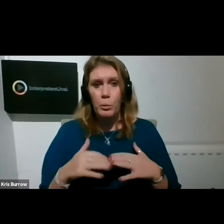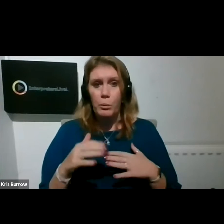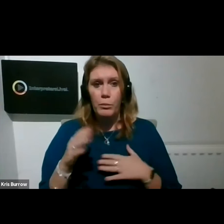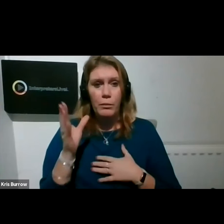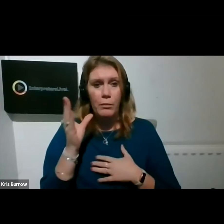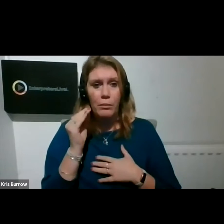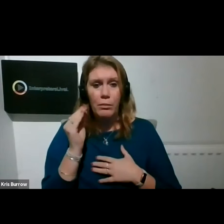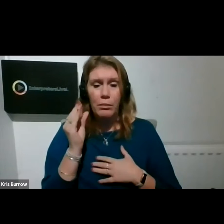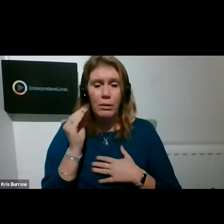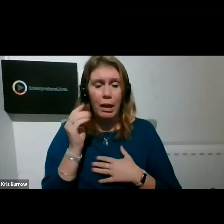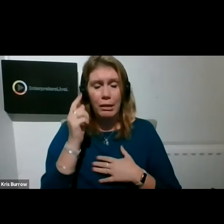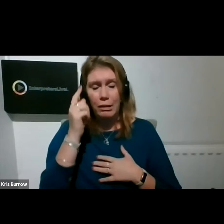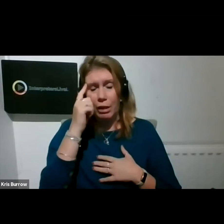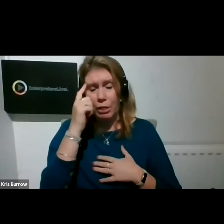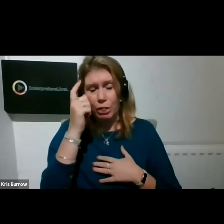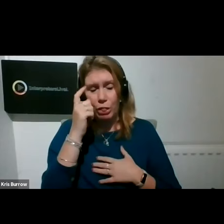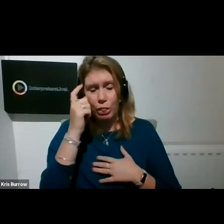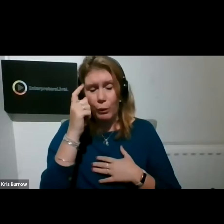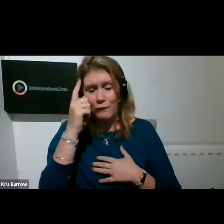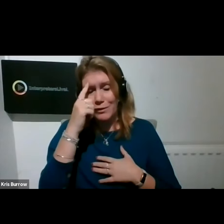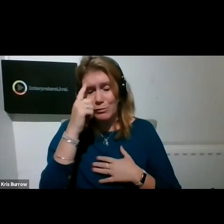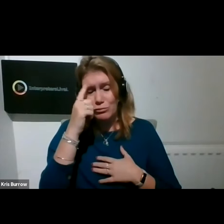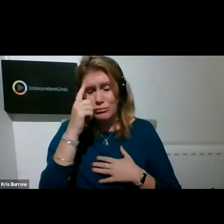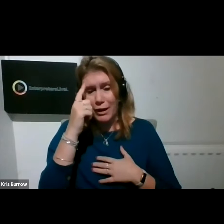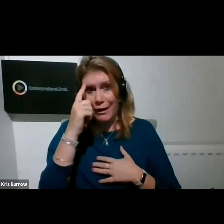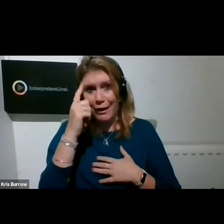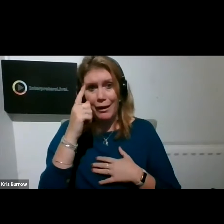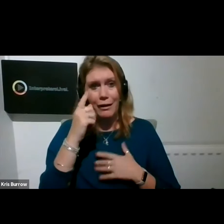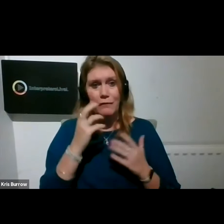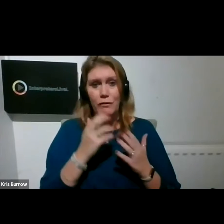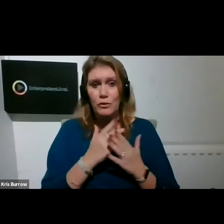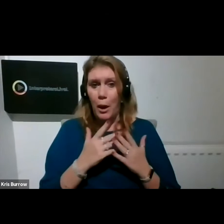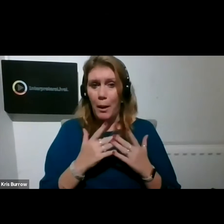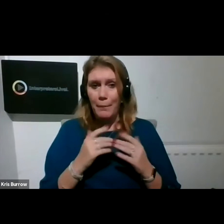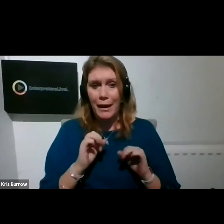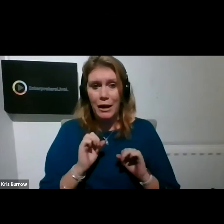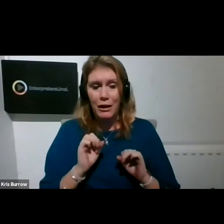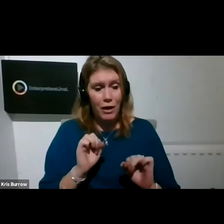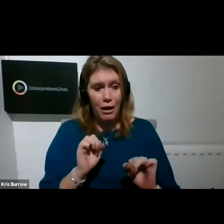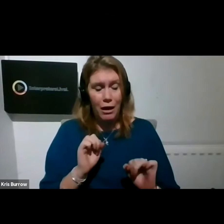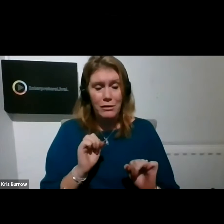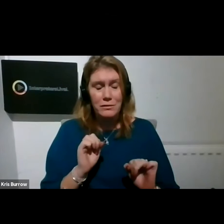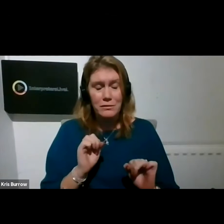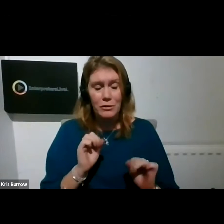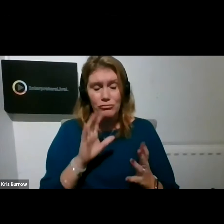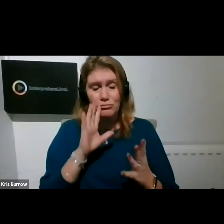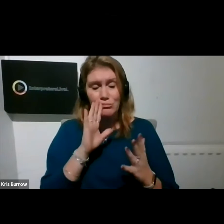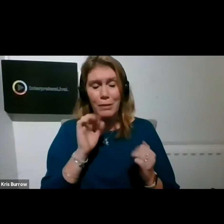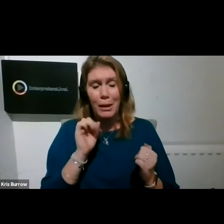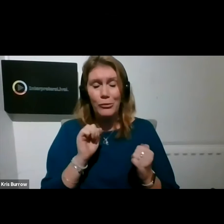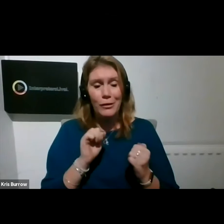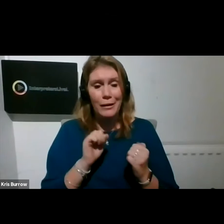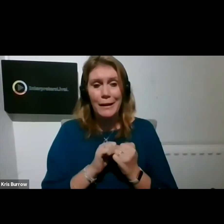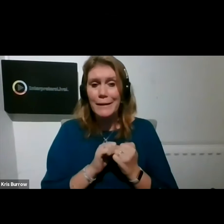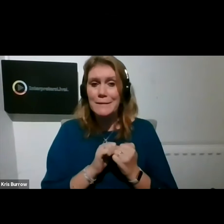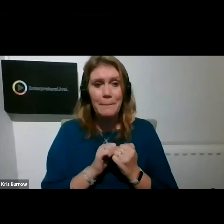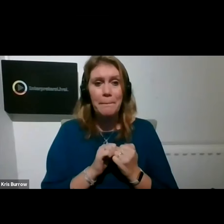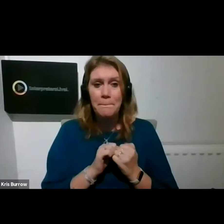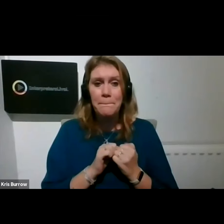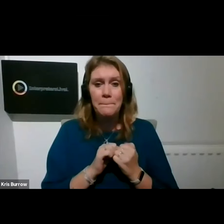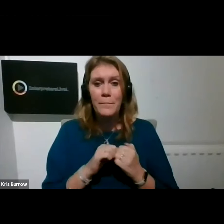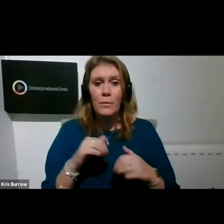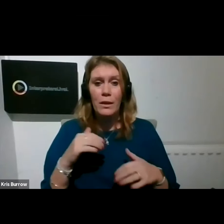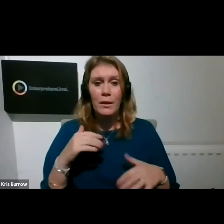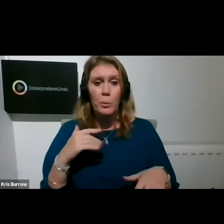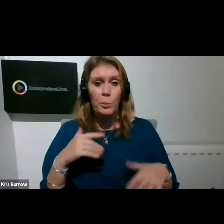for the brain. And I think for many of us, it also brought back all sorts of memories. There's wow,